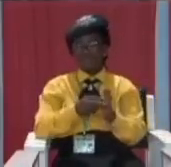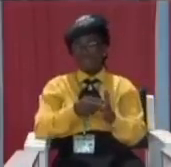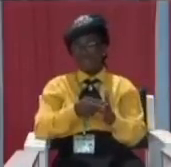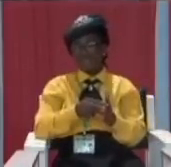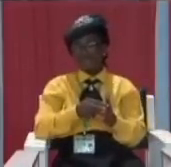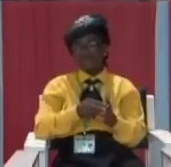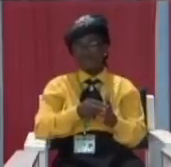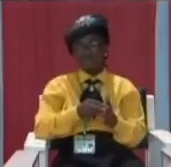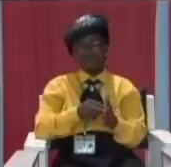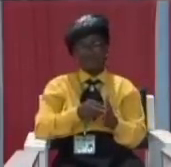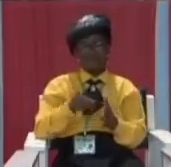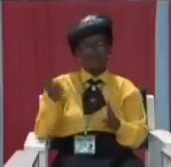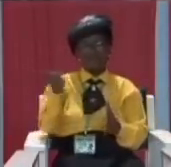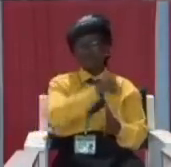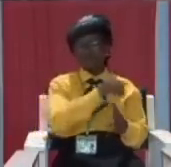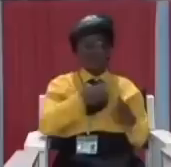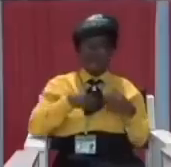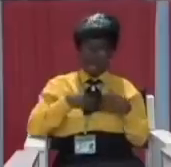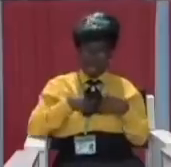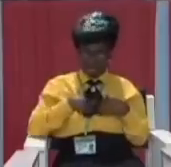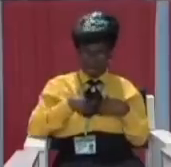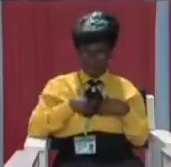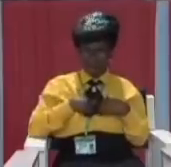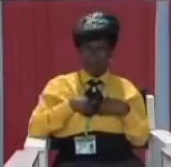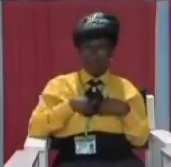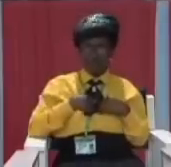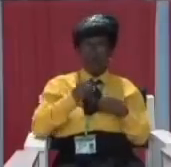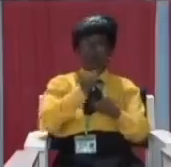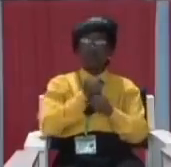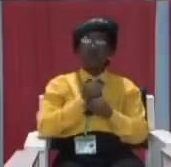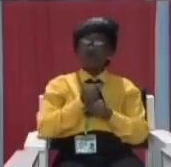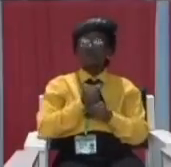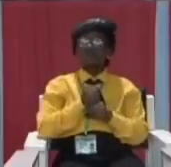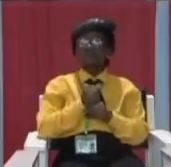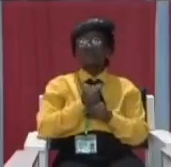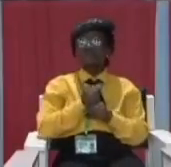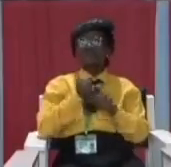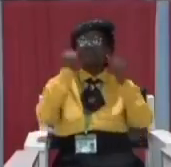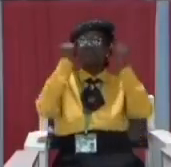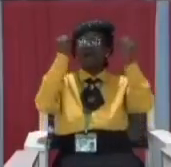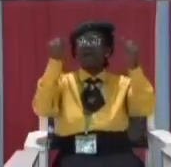you have had a dose of power before.